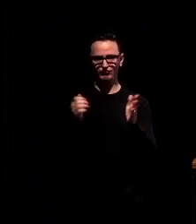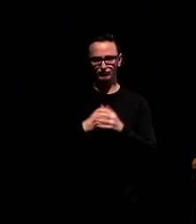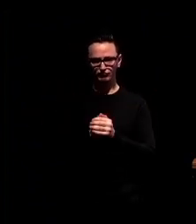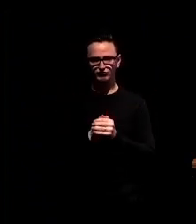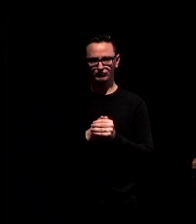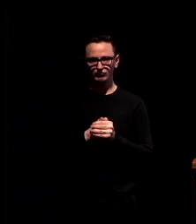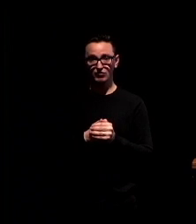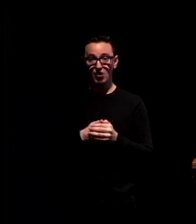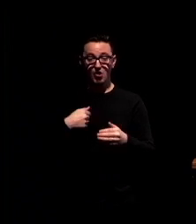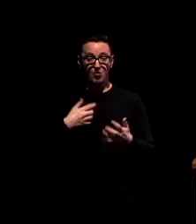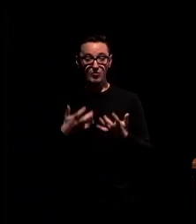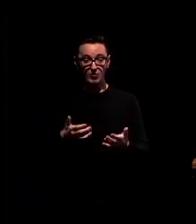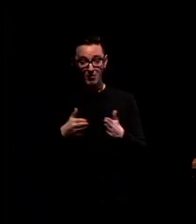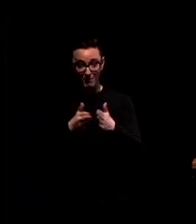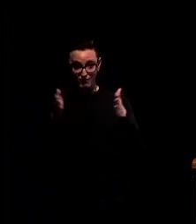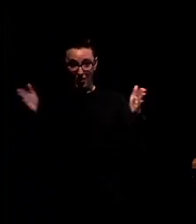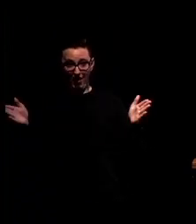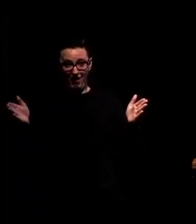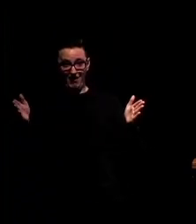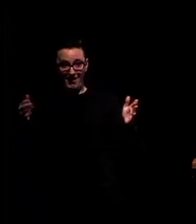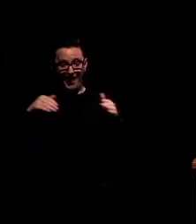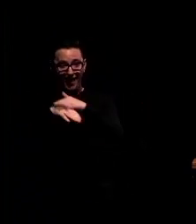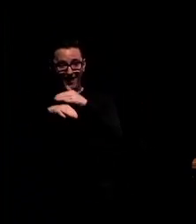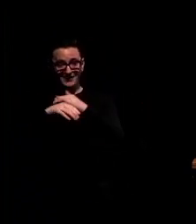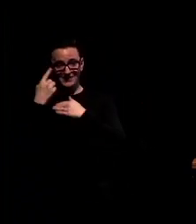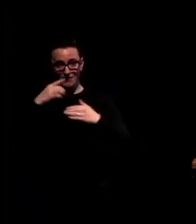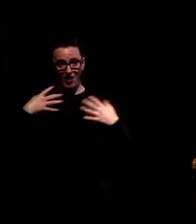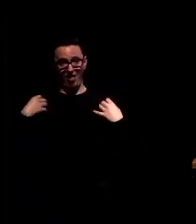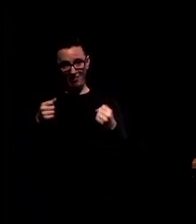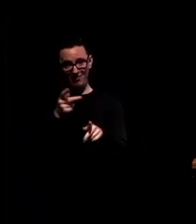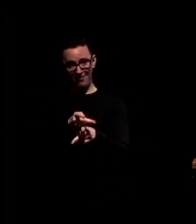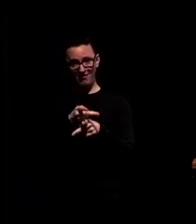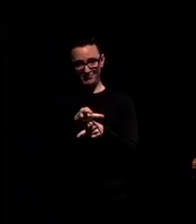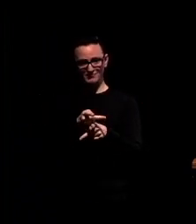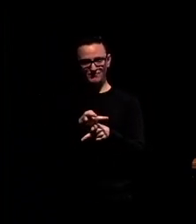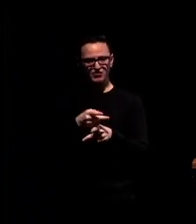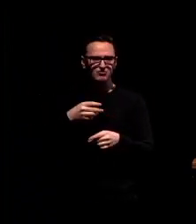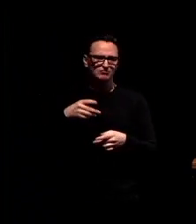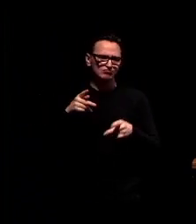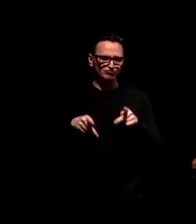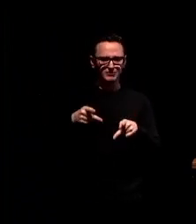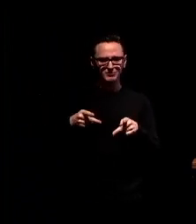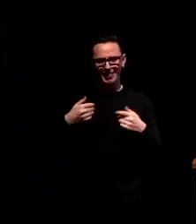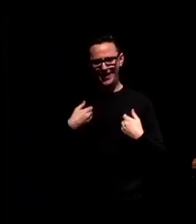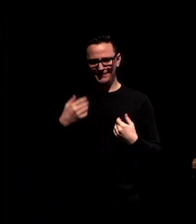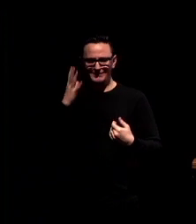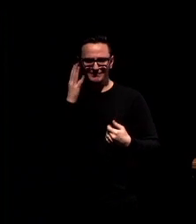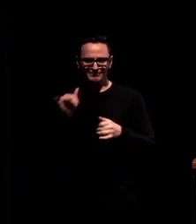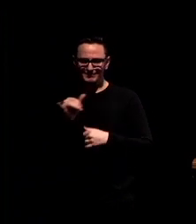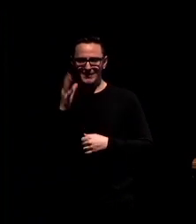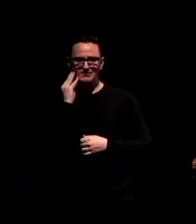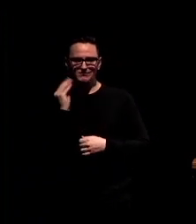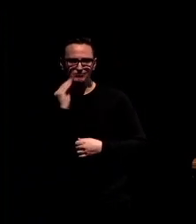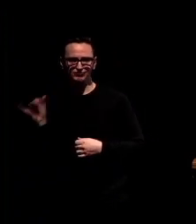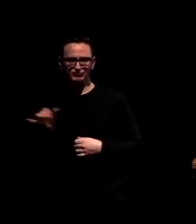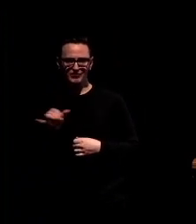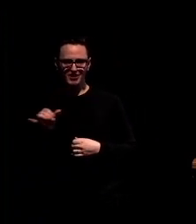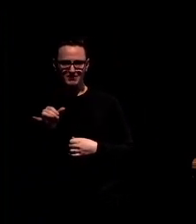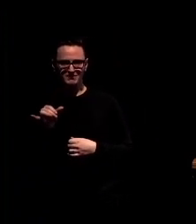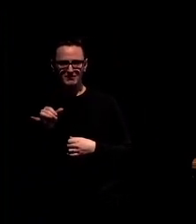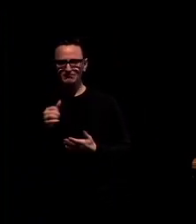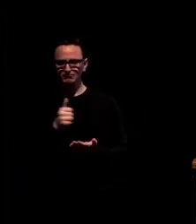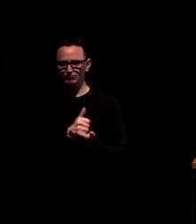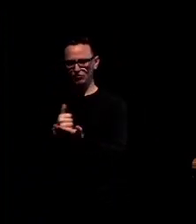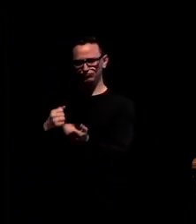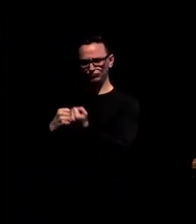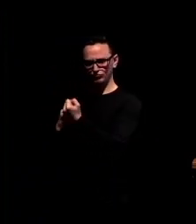really broaden access to health care. And so those are people with lived experience who are doing well in their recovery. And there's something about, if you have a serious